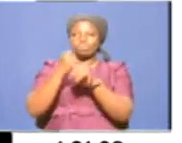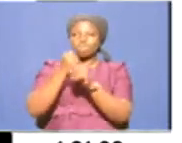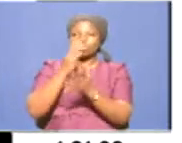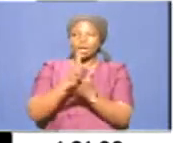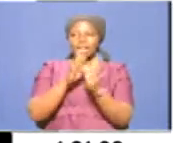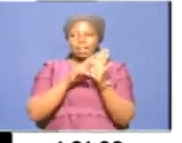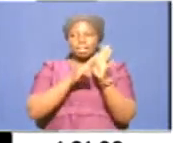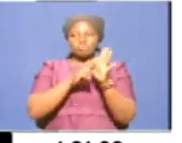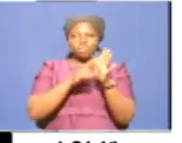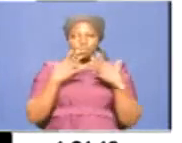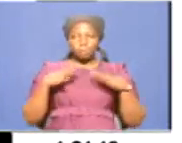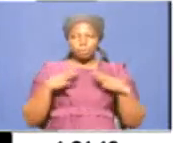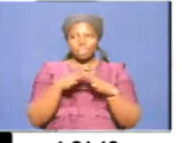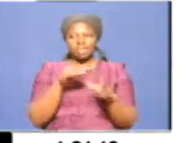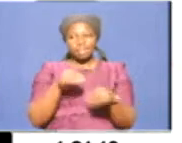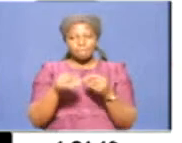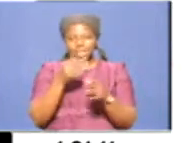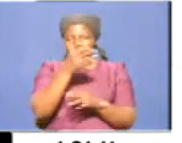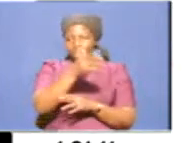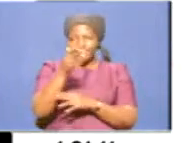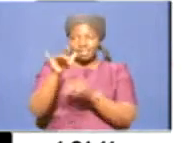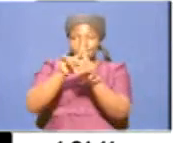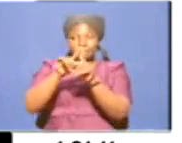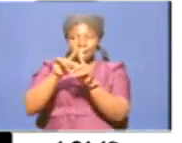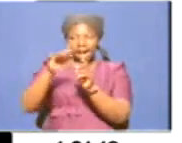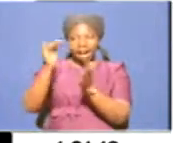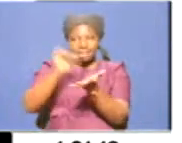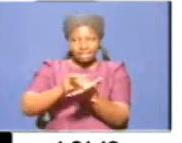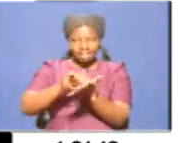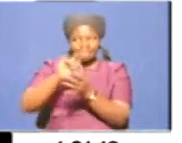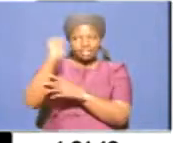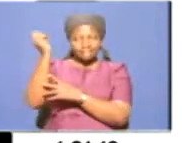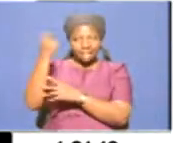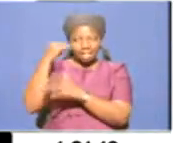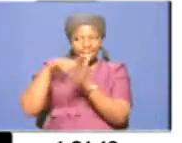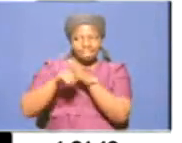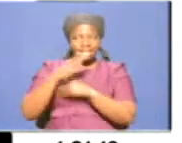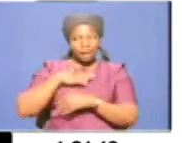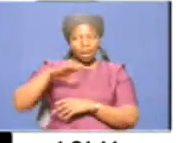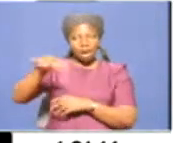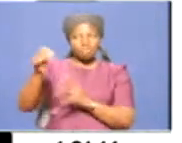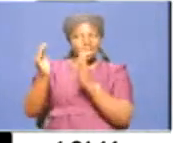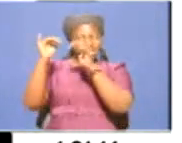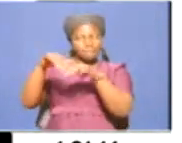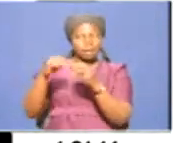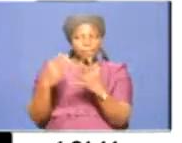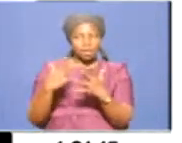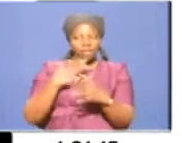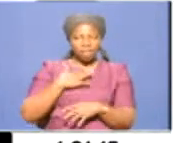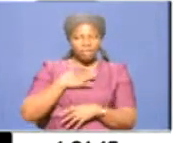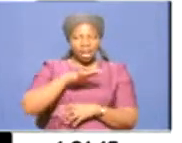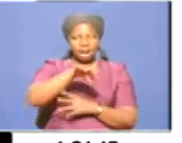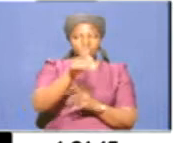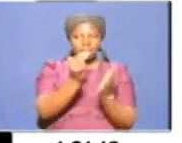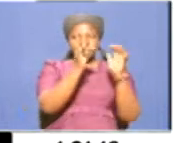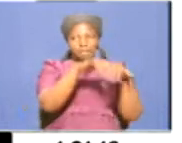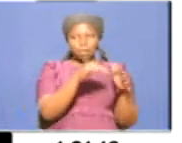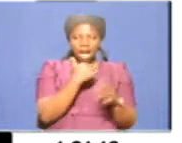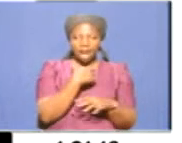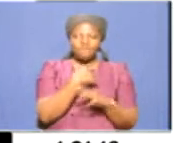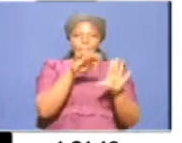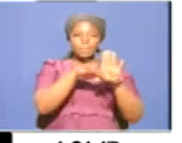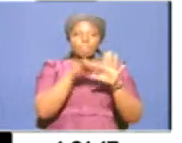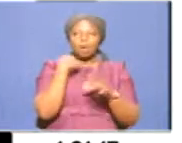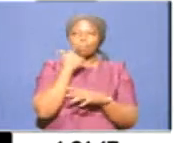there. And you can see again, Kenya, in our county assemblies. I mean, so many of our county assemblies have county assembly members who